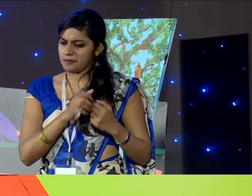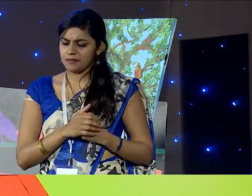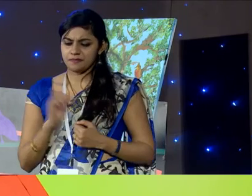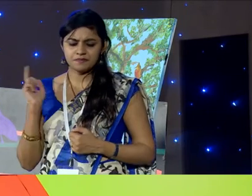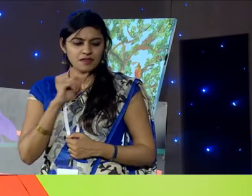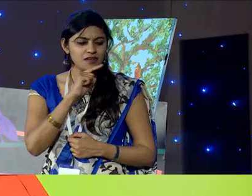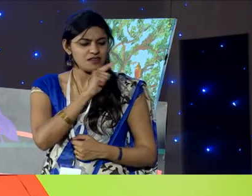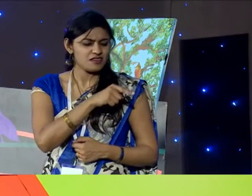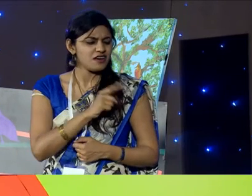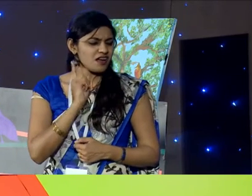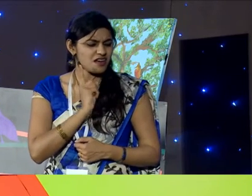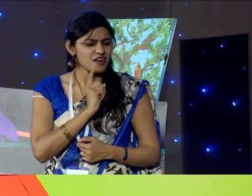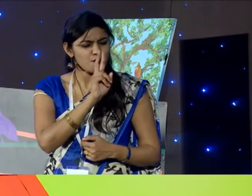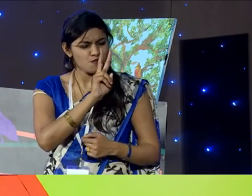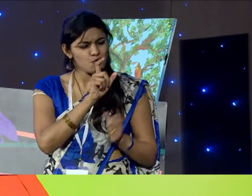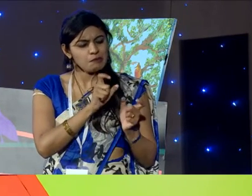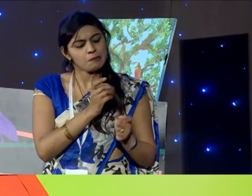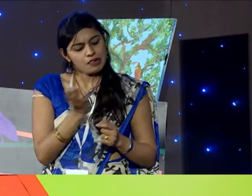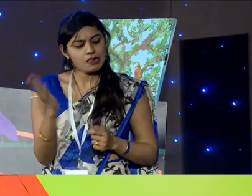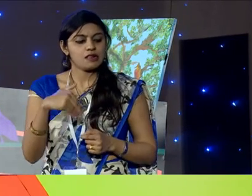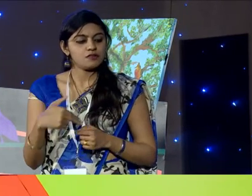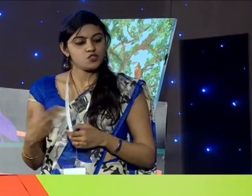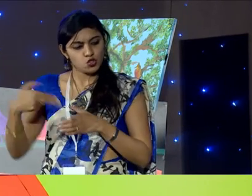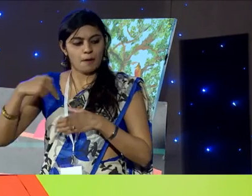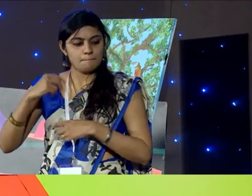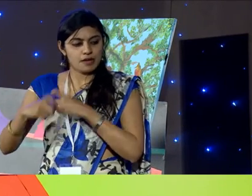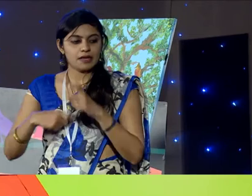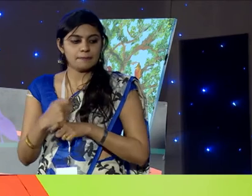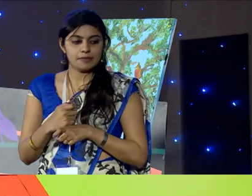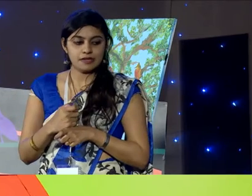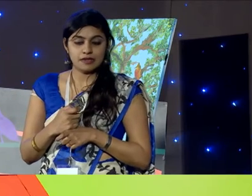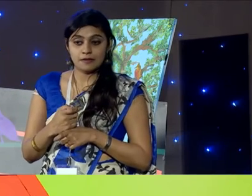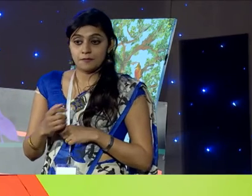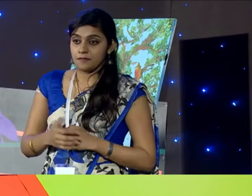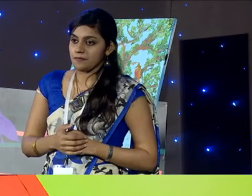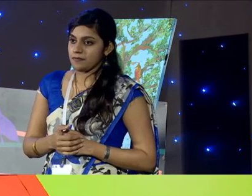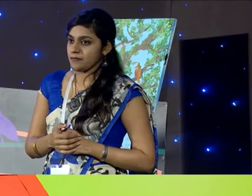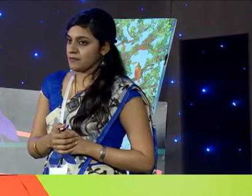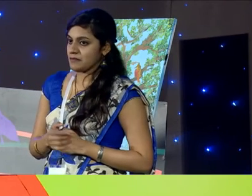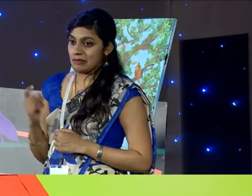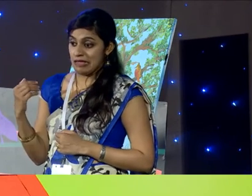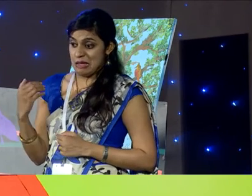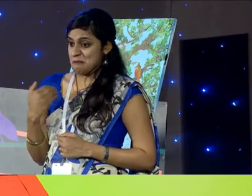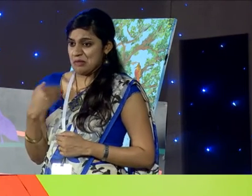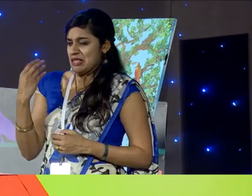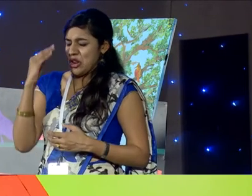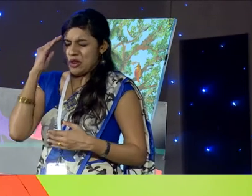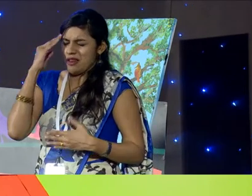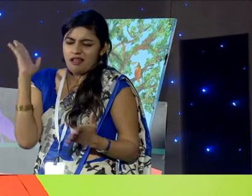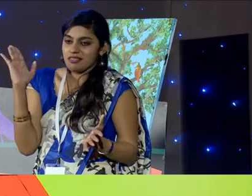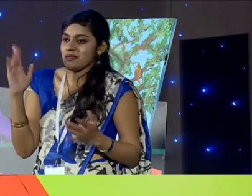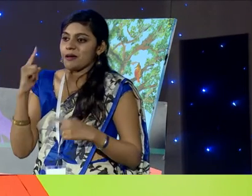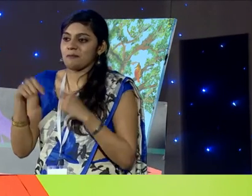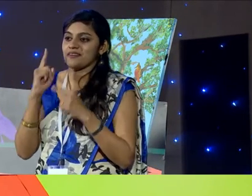and hearing impaired youngsters as kitchen stewards. You have to understand, I knew nothing about speech and hearing impaired, how